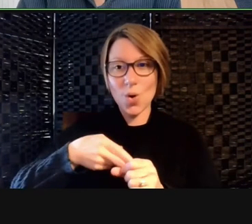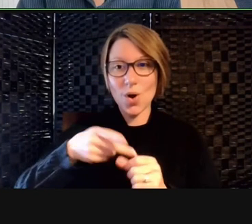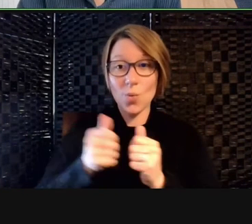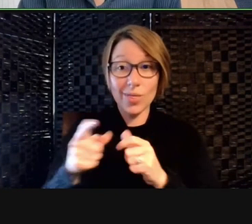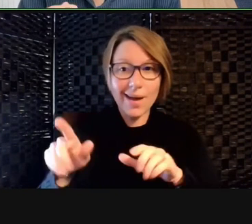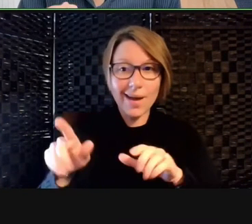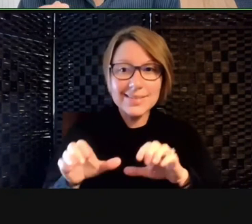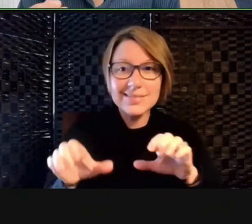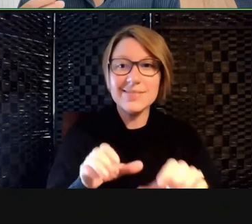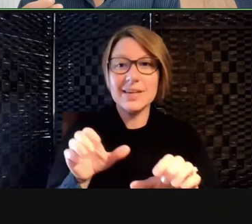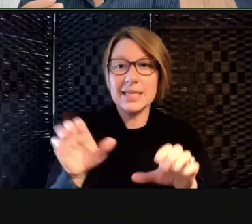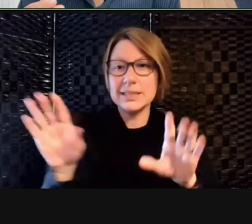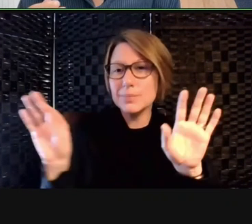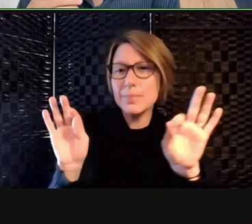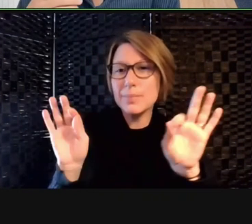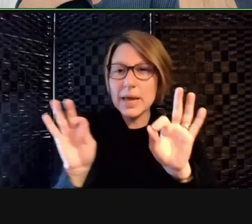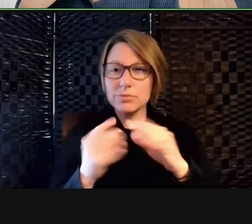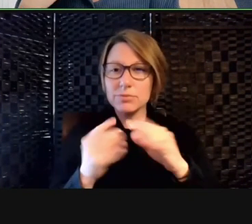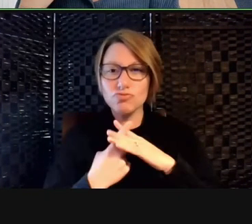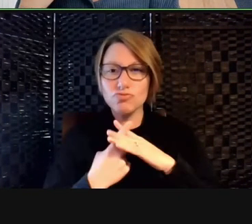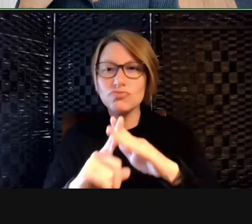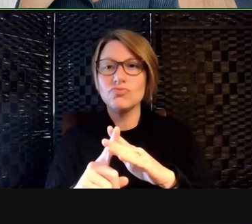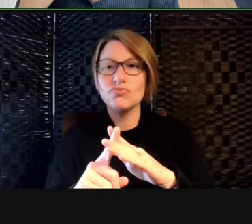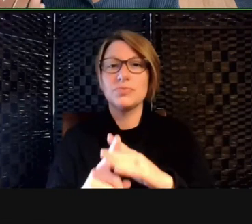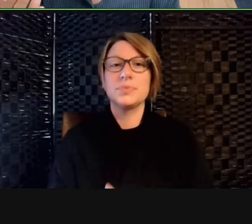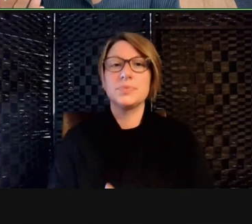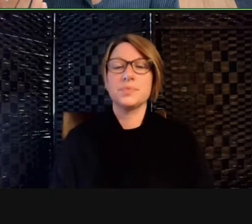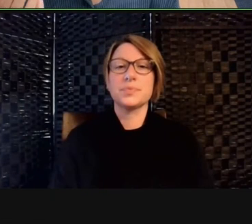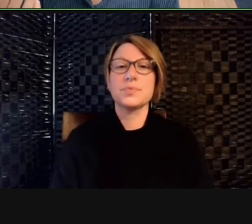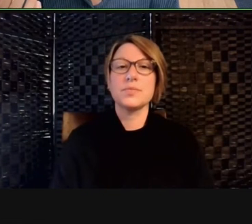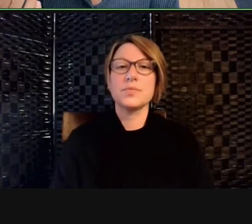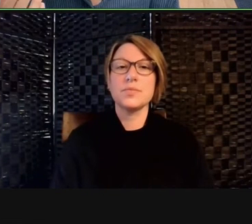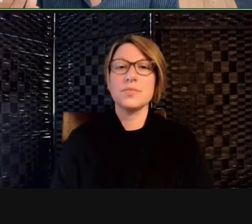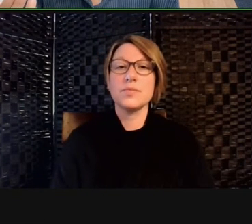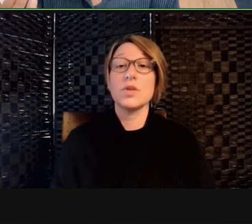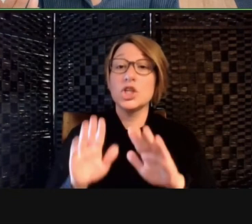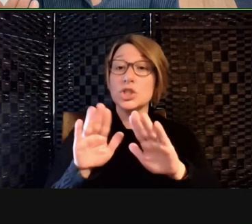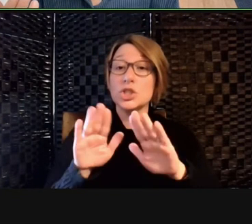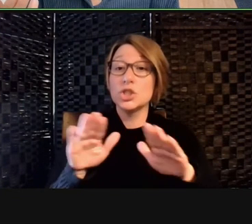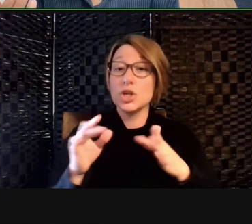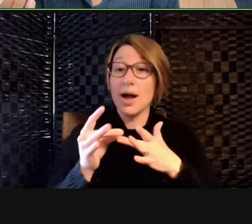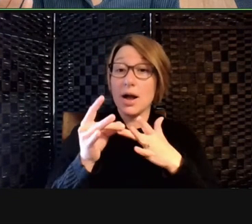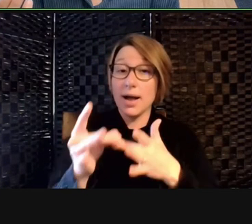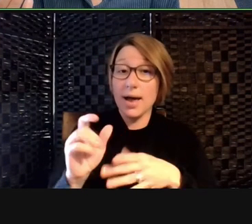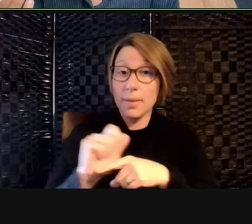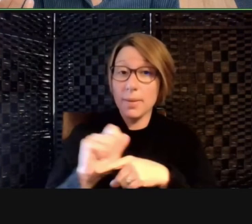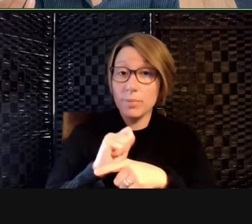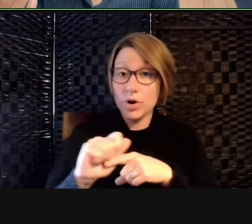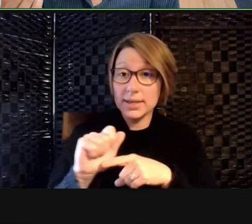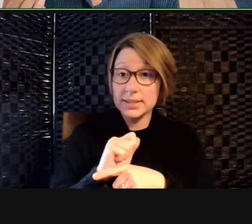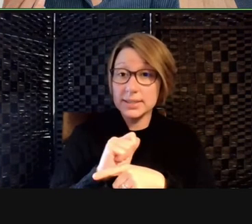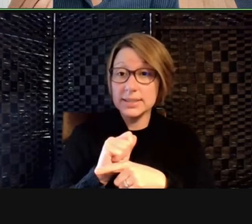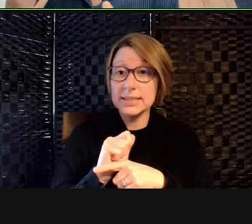they're doing and selecting and initiating. Child-guided practices following the child would have